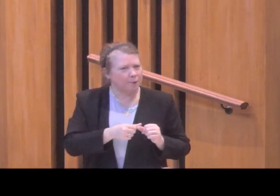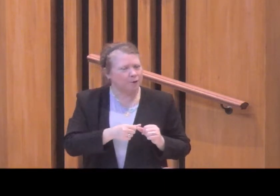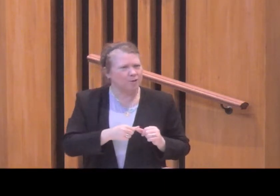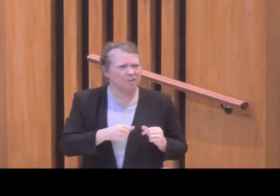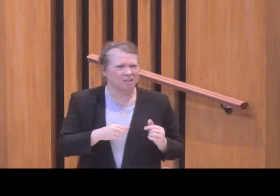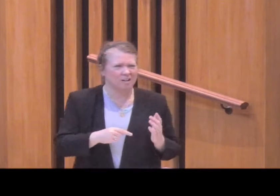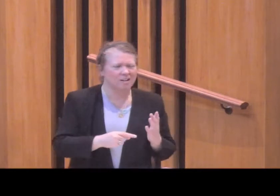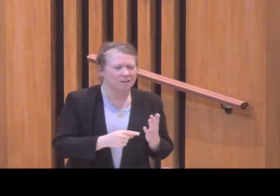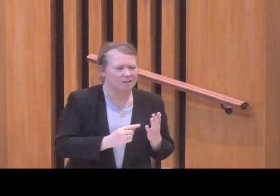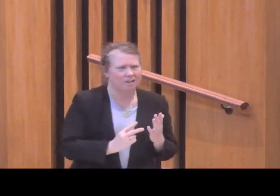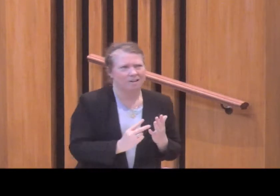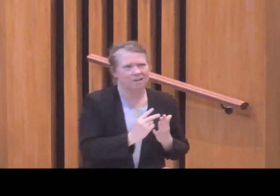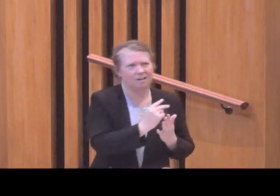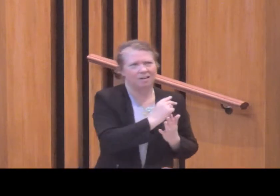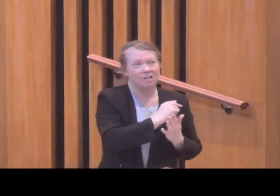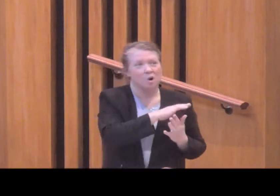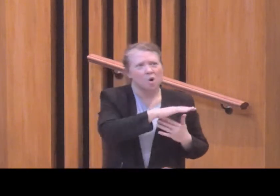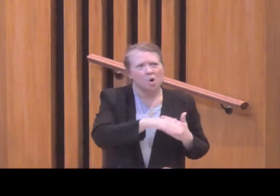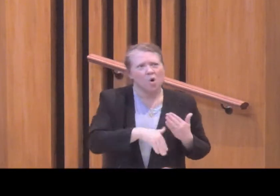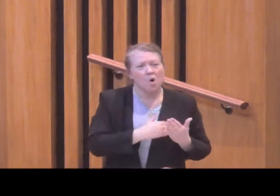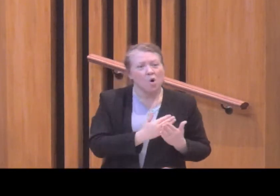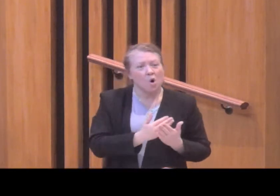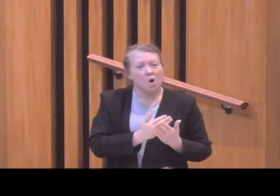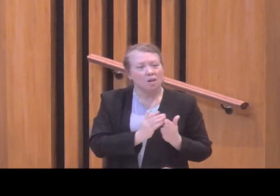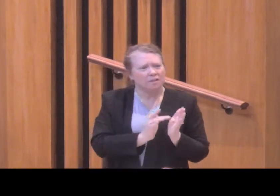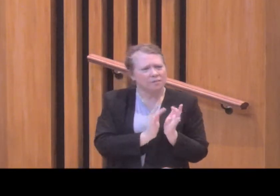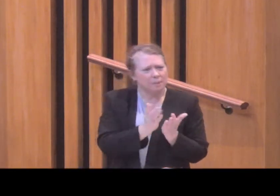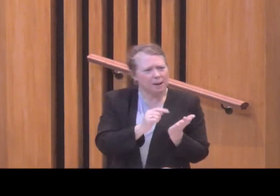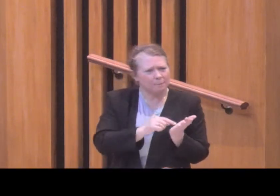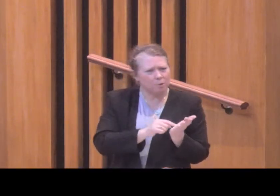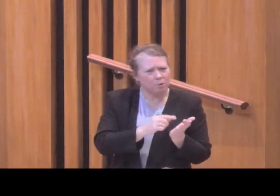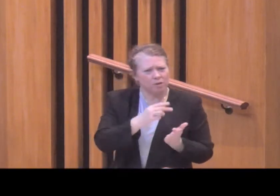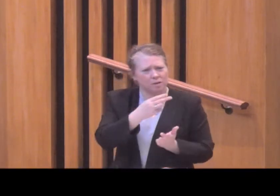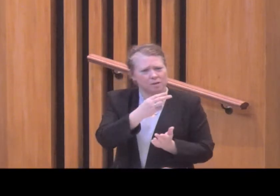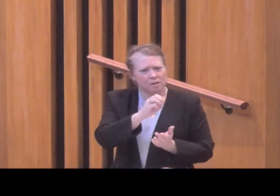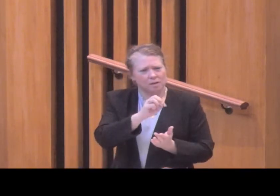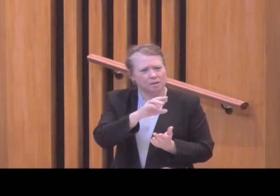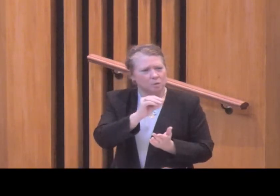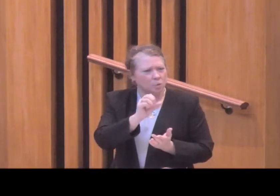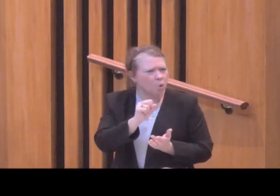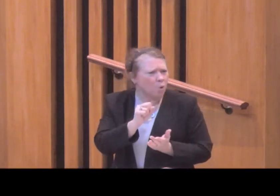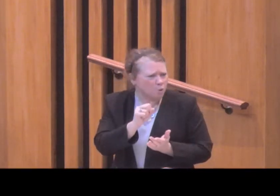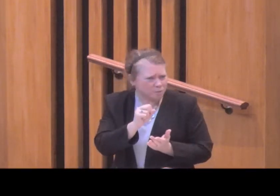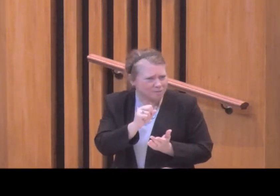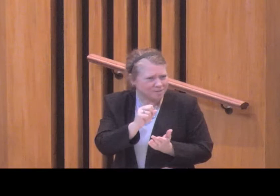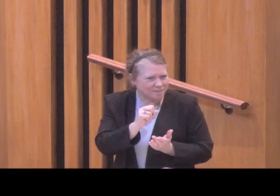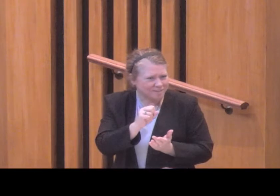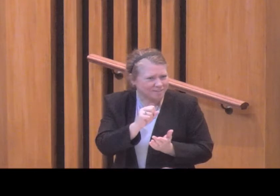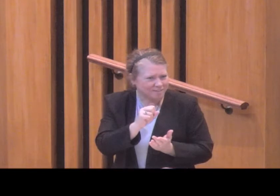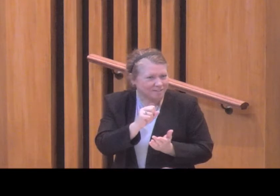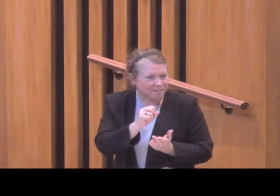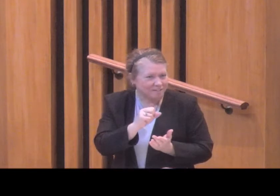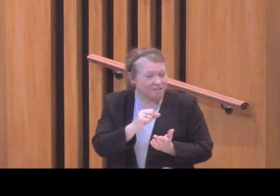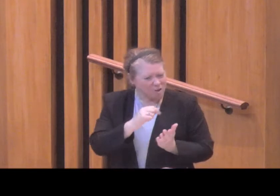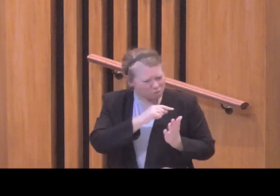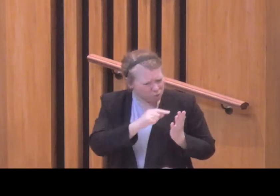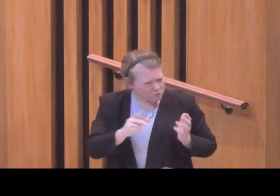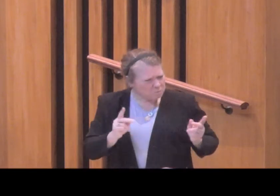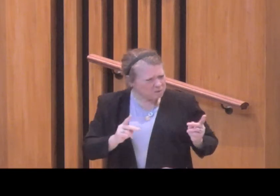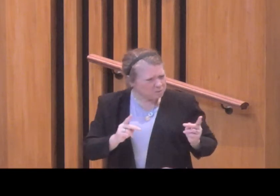Scripture, that did what God asked of them to do. Remember last